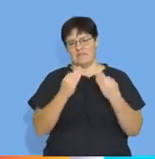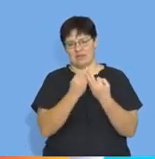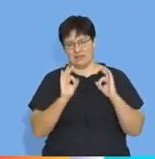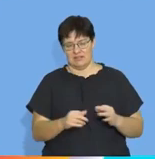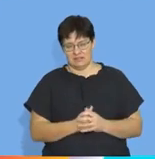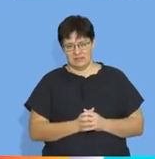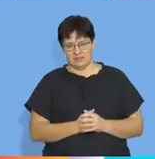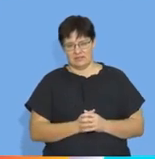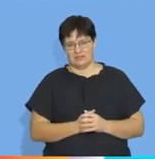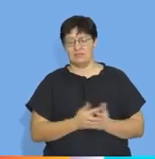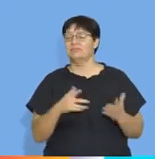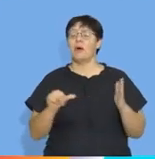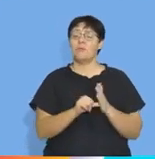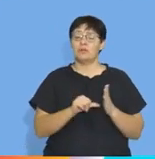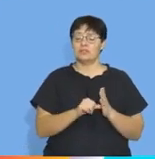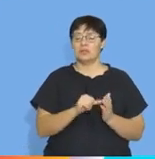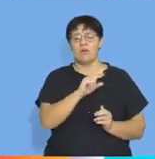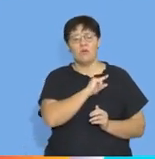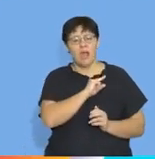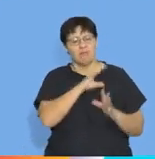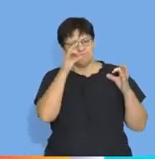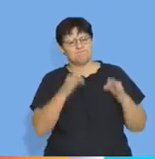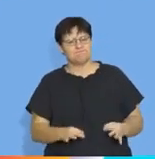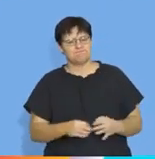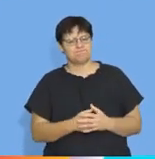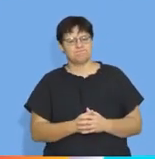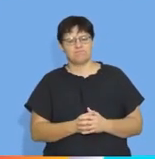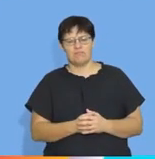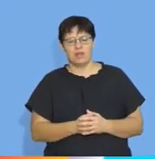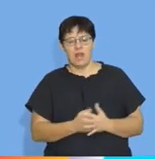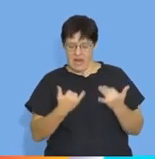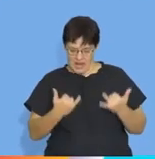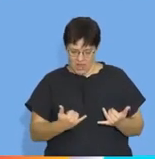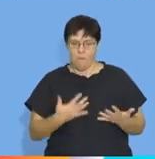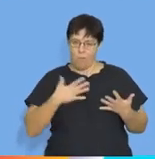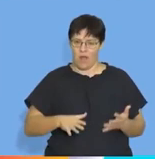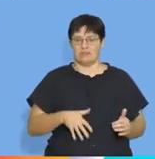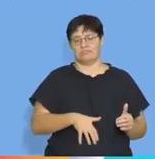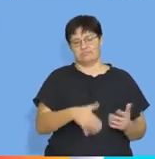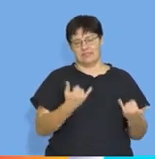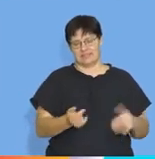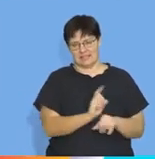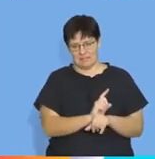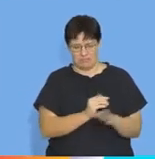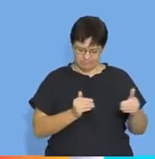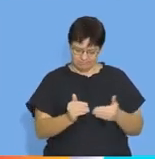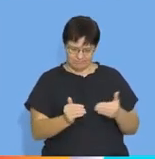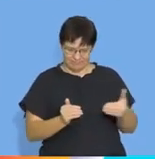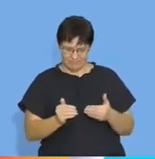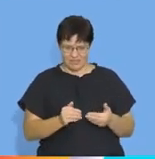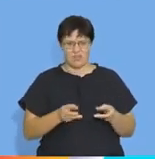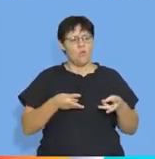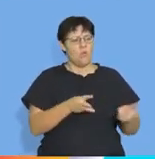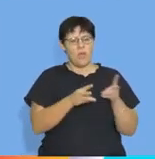family. Contraception is important in being able to decide when it's the right time to have kids. So there are different ways